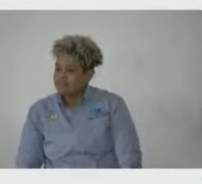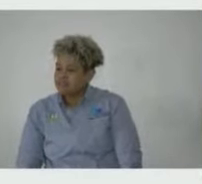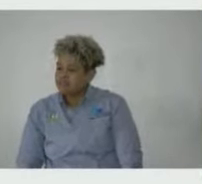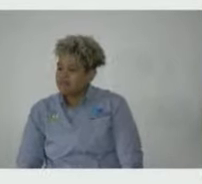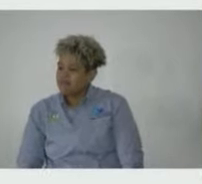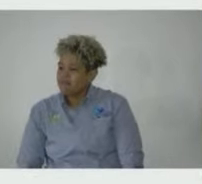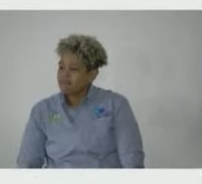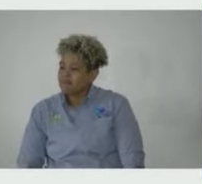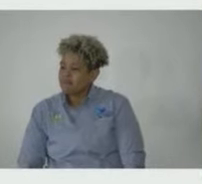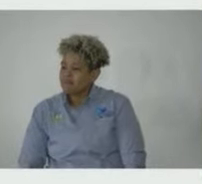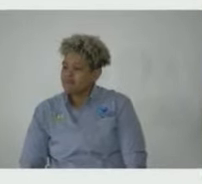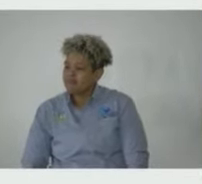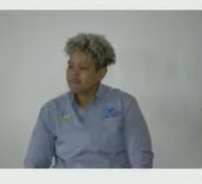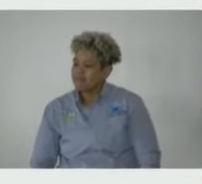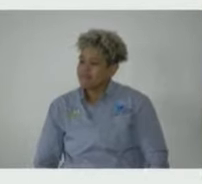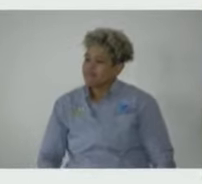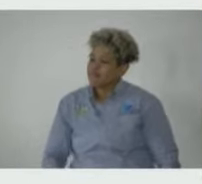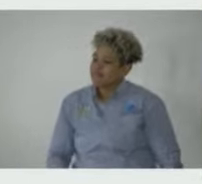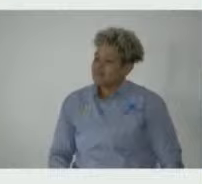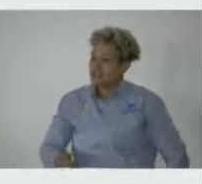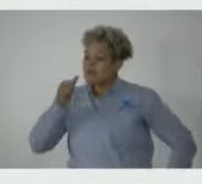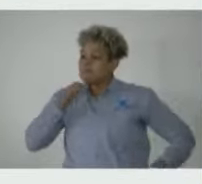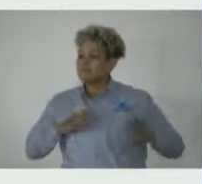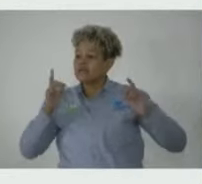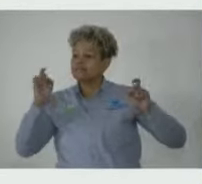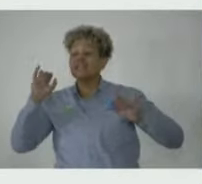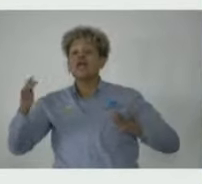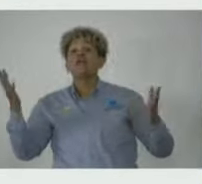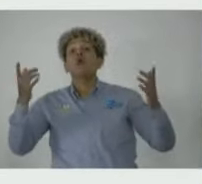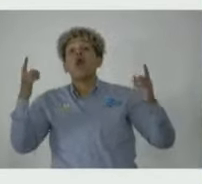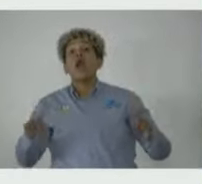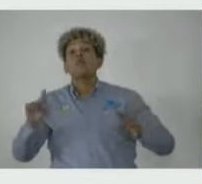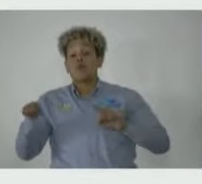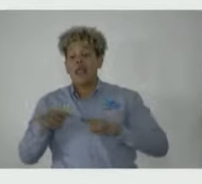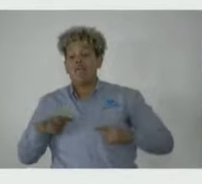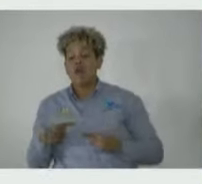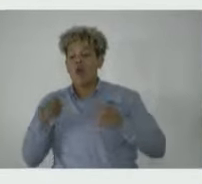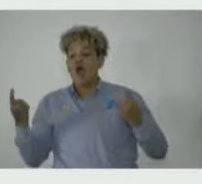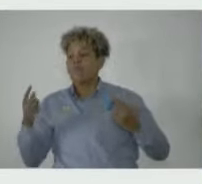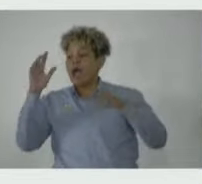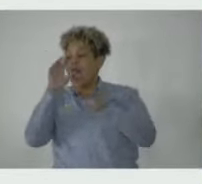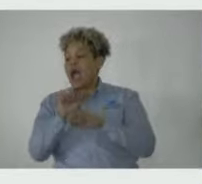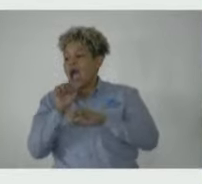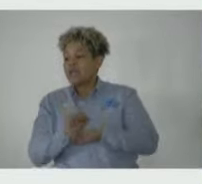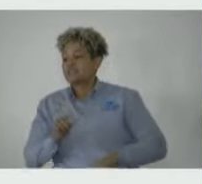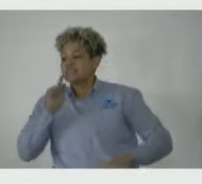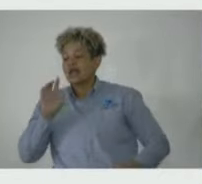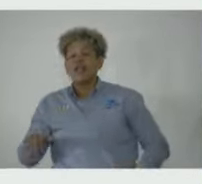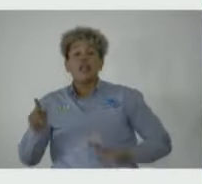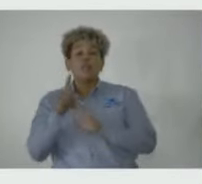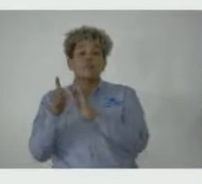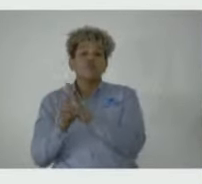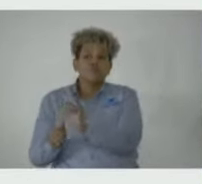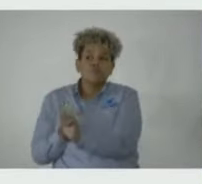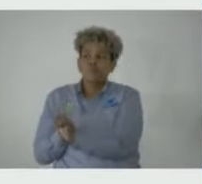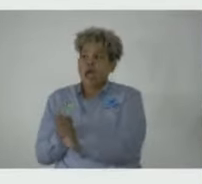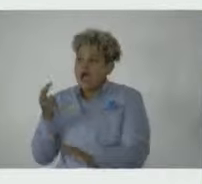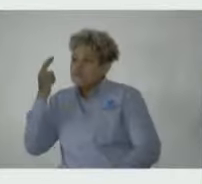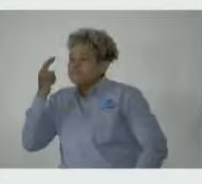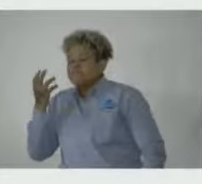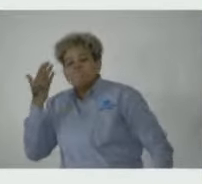Madam Speaker, that is what happens when you have an opposition that makes a habit of unprincipled positions.